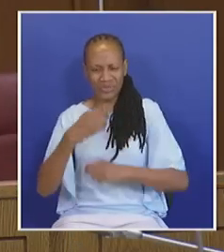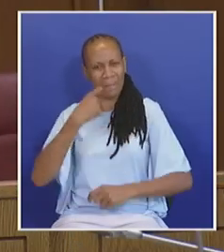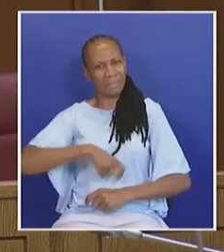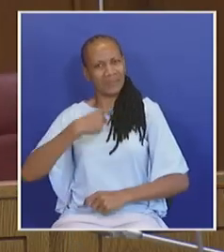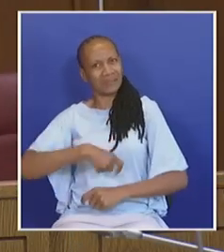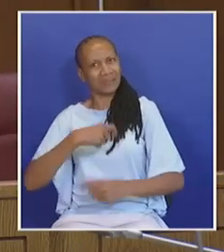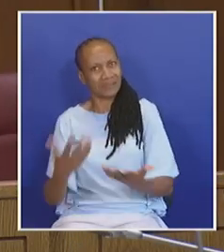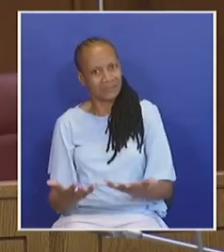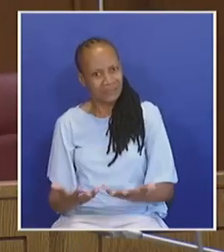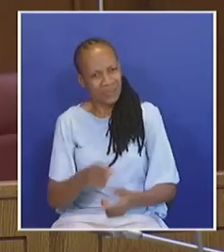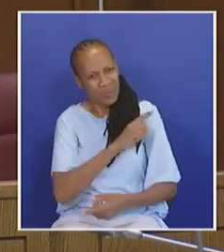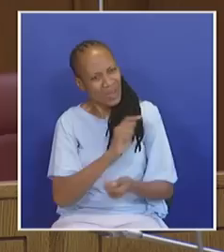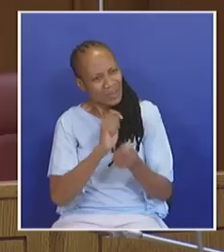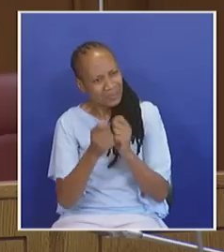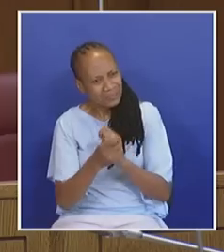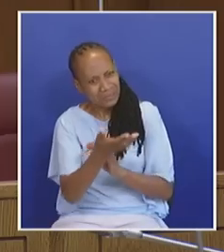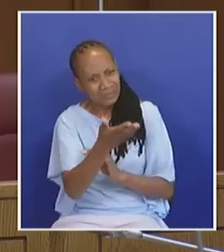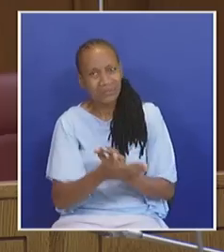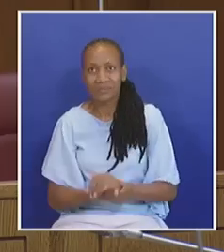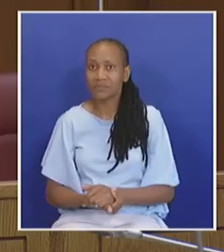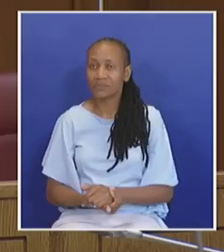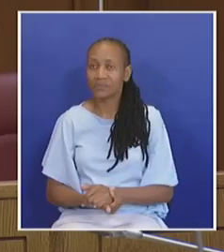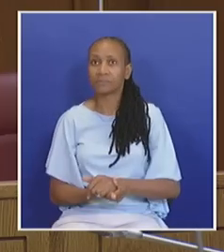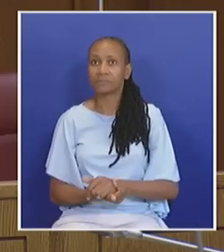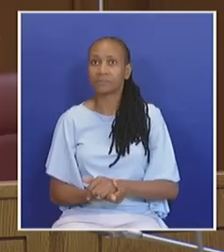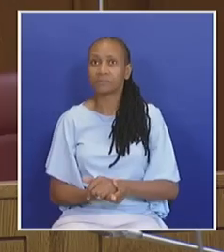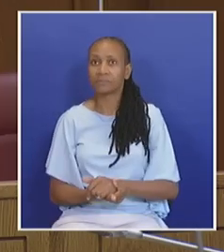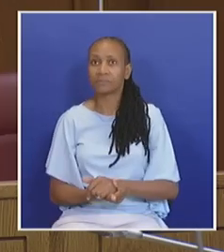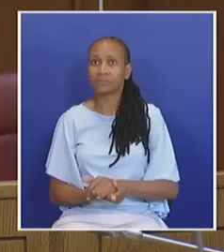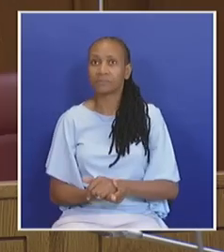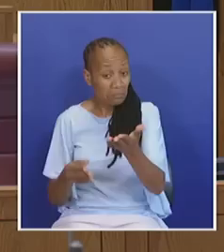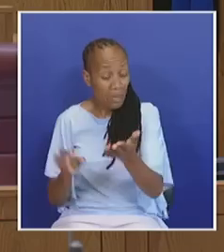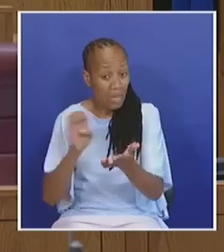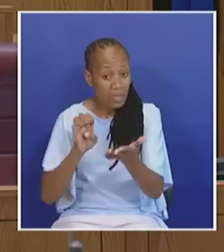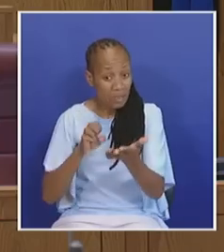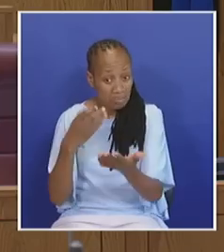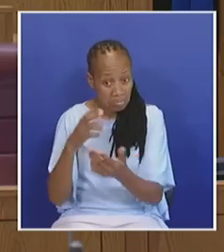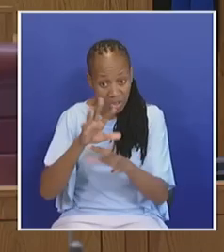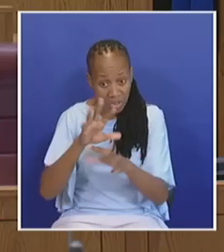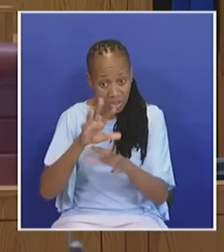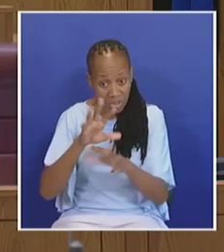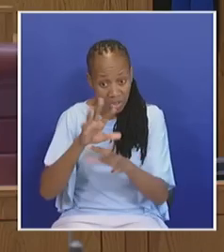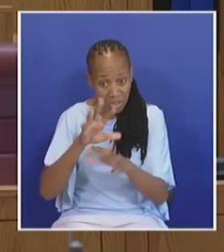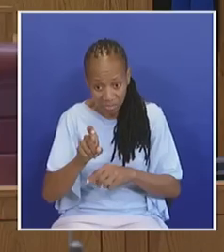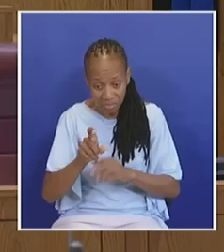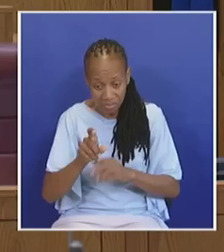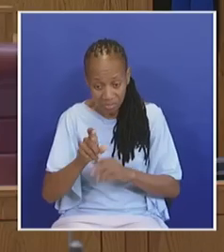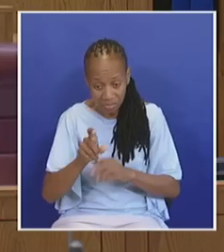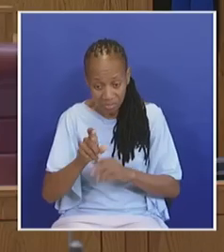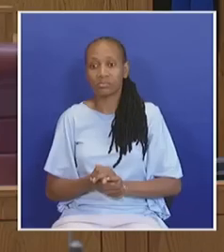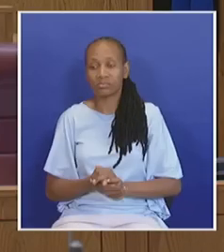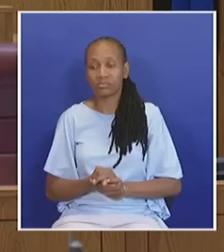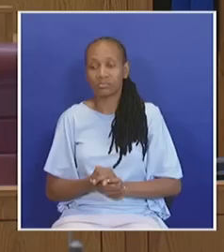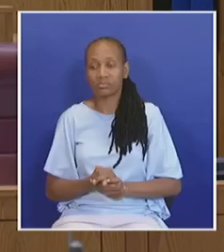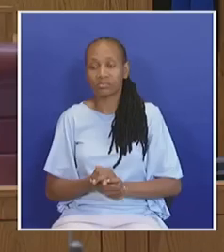institutionalised racism here. So would you take a question on that, please, Chair? Honorable Esak, will you take a question? Not to get into my time. He's not